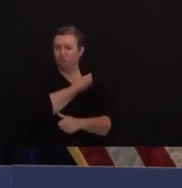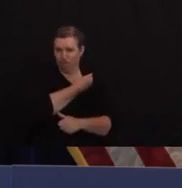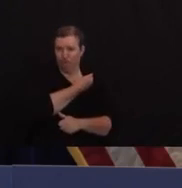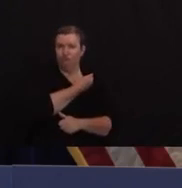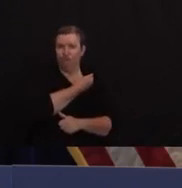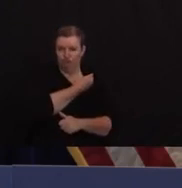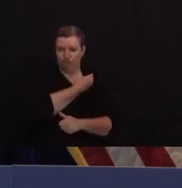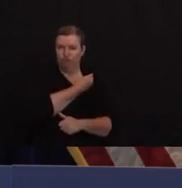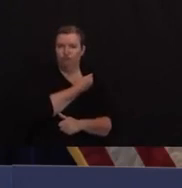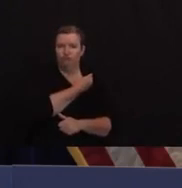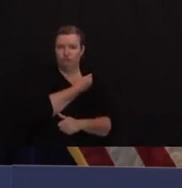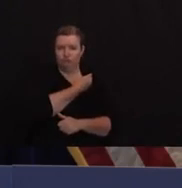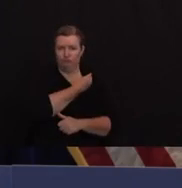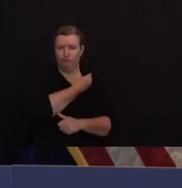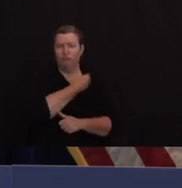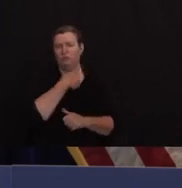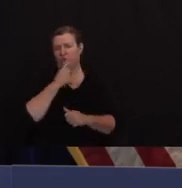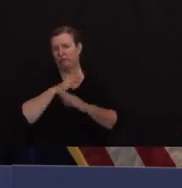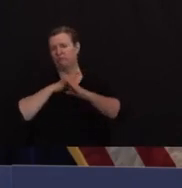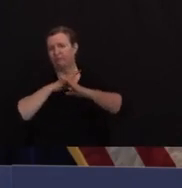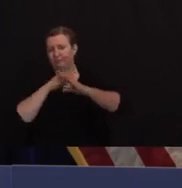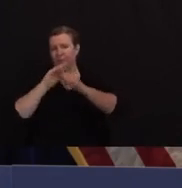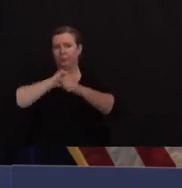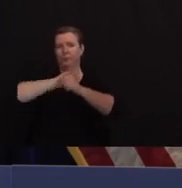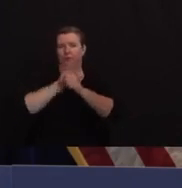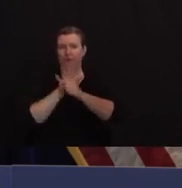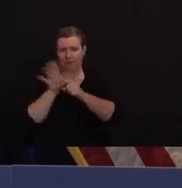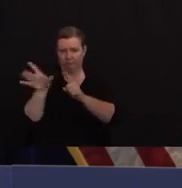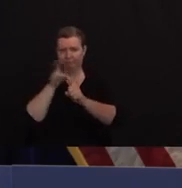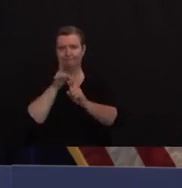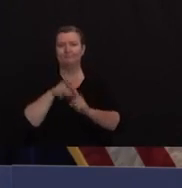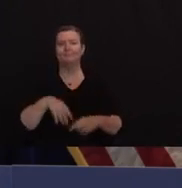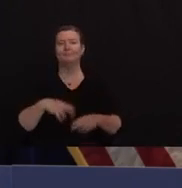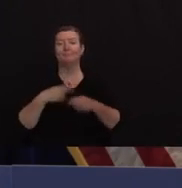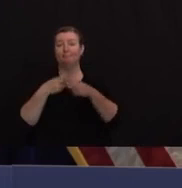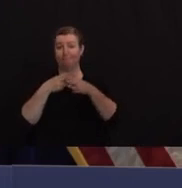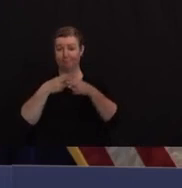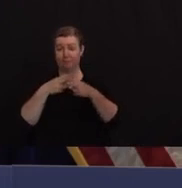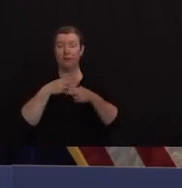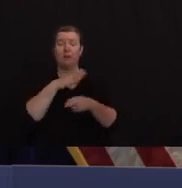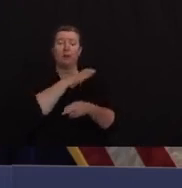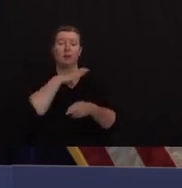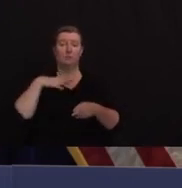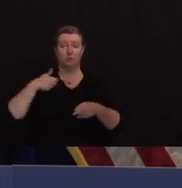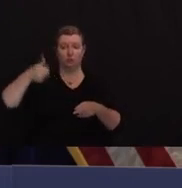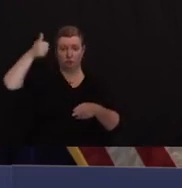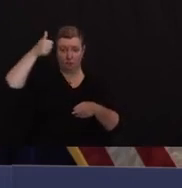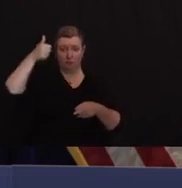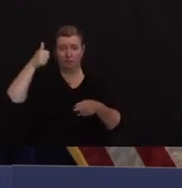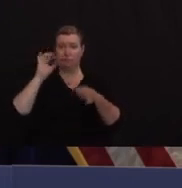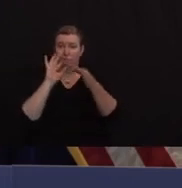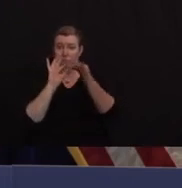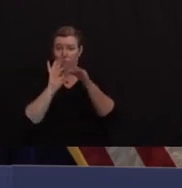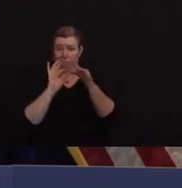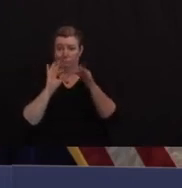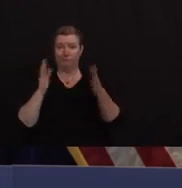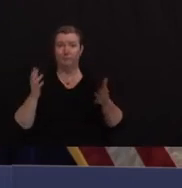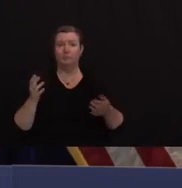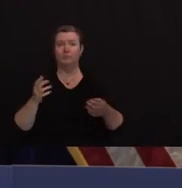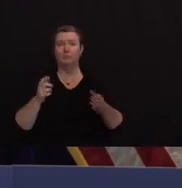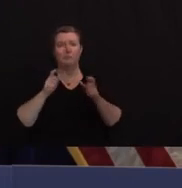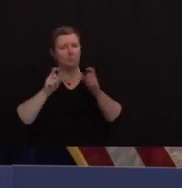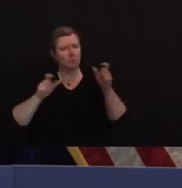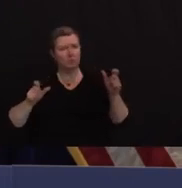announcement, the acting FDA commissioner said, and I quote, "The public can be confident that this vaccine meets